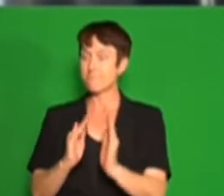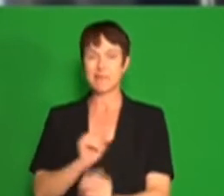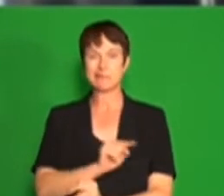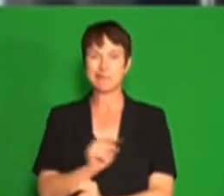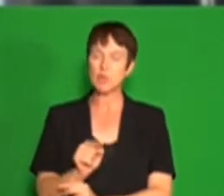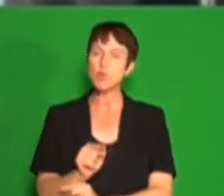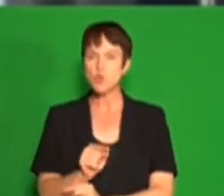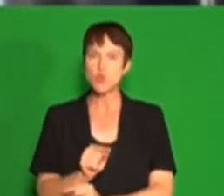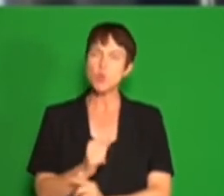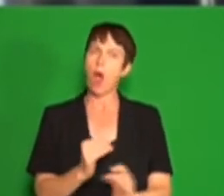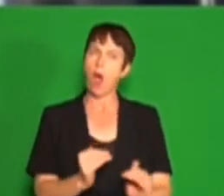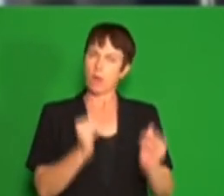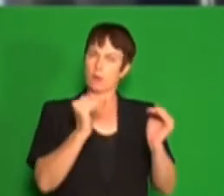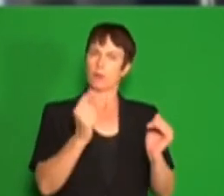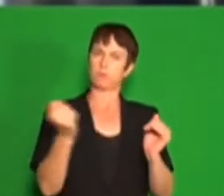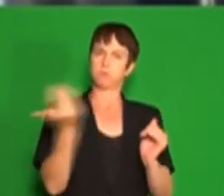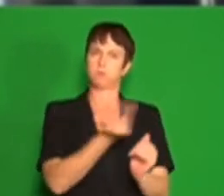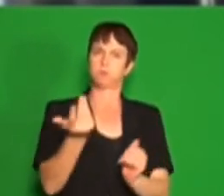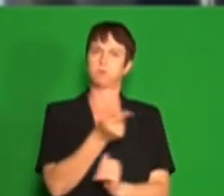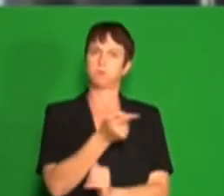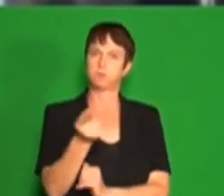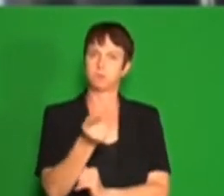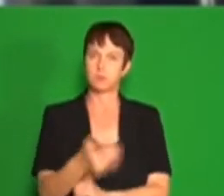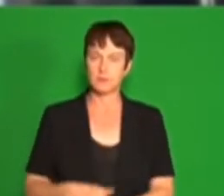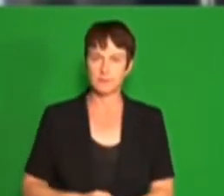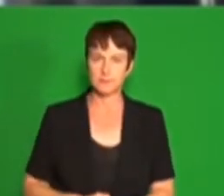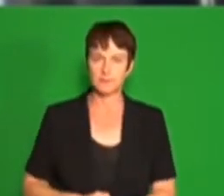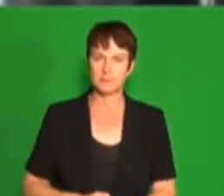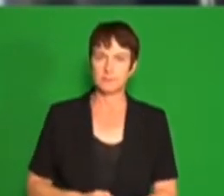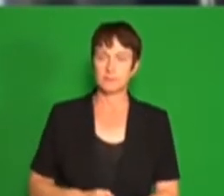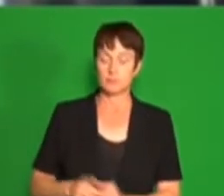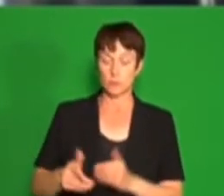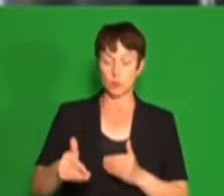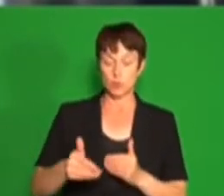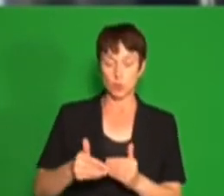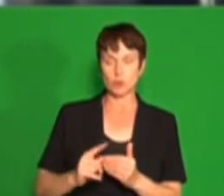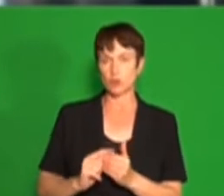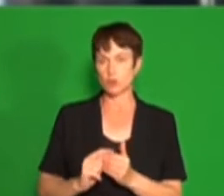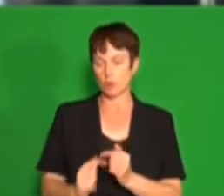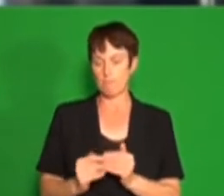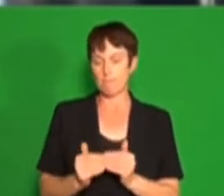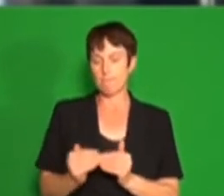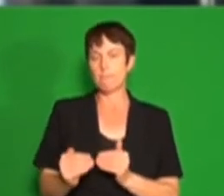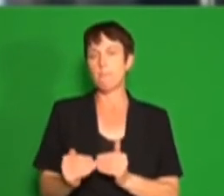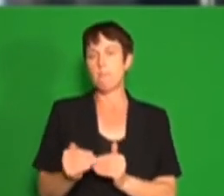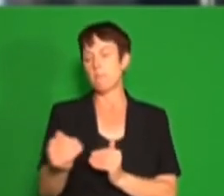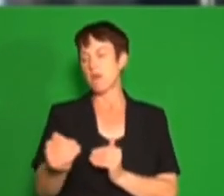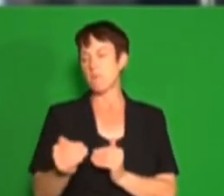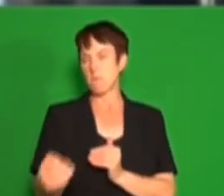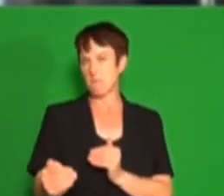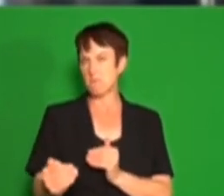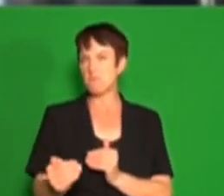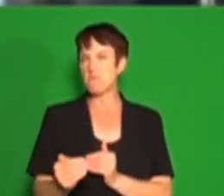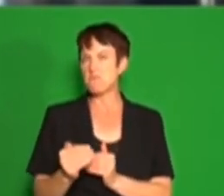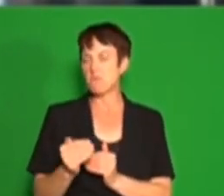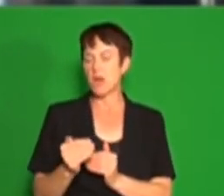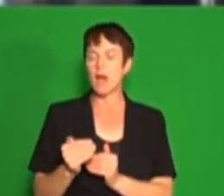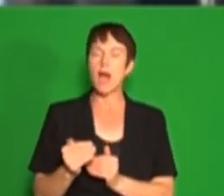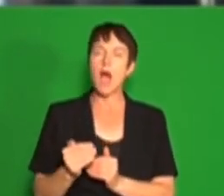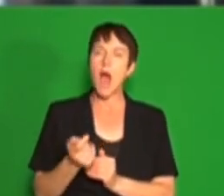levels. Market-based expectations for short and medium-term inflation have eased slightly,